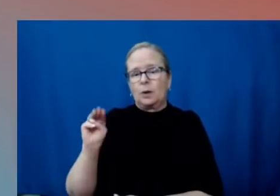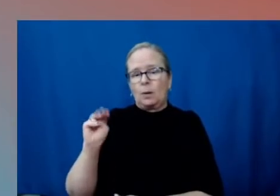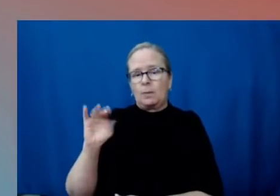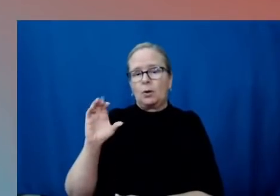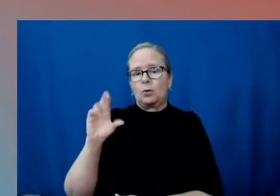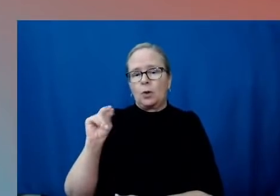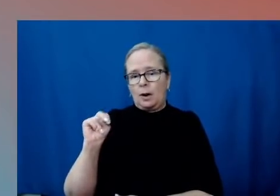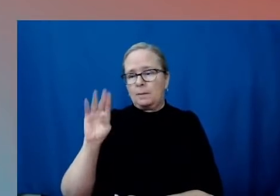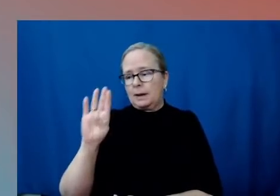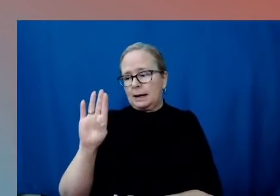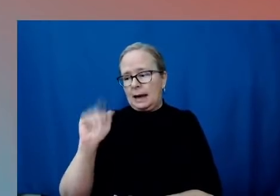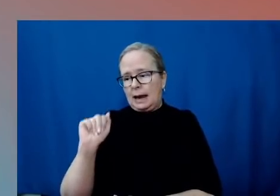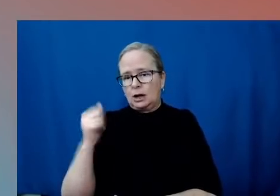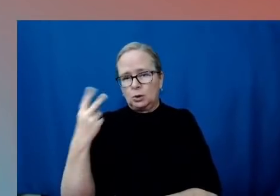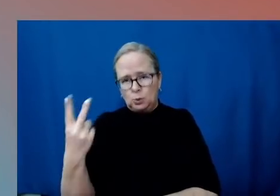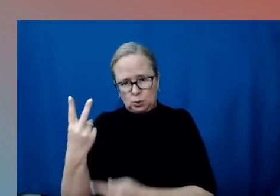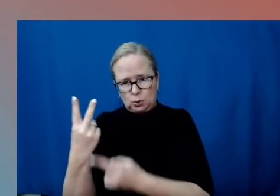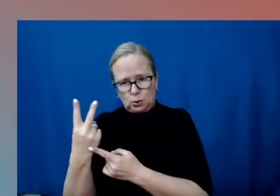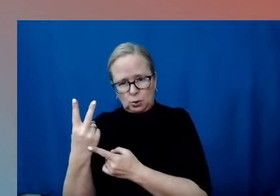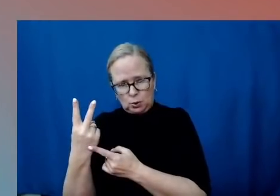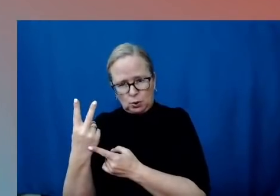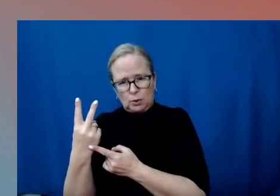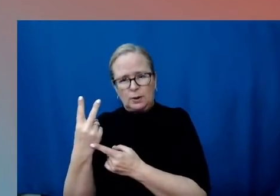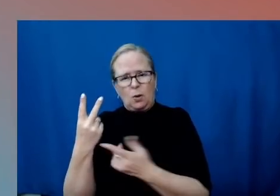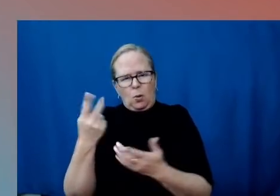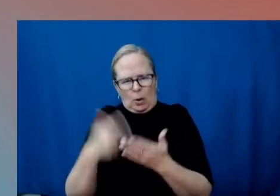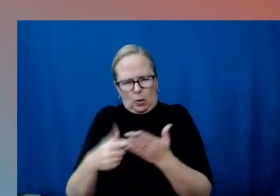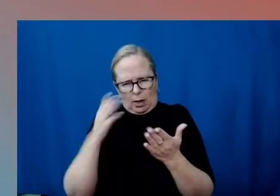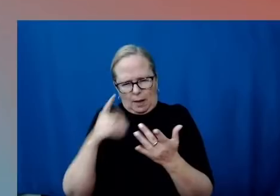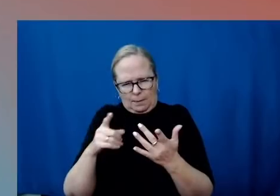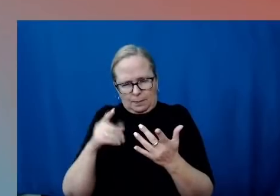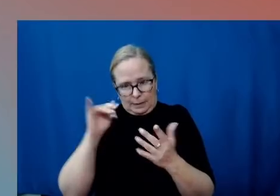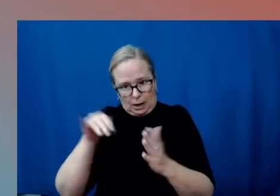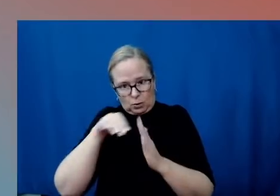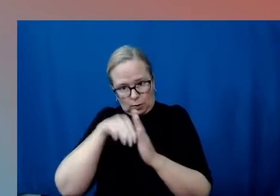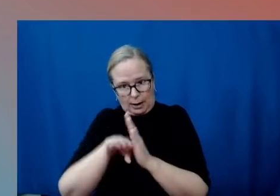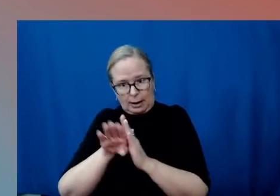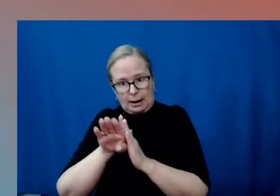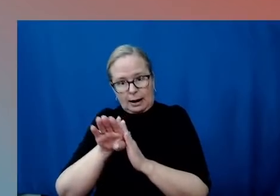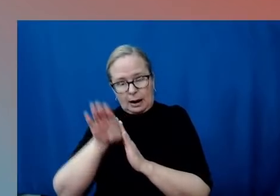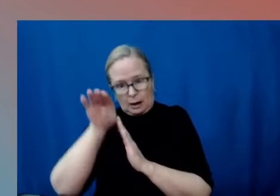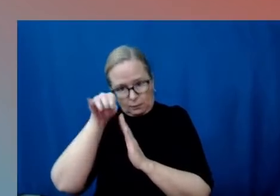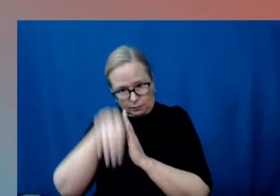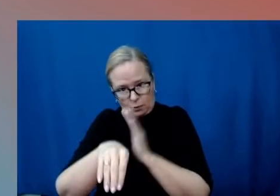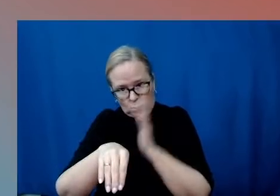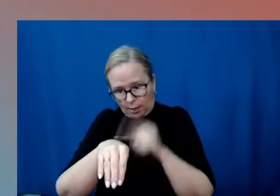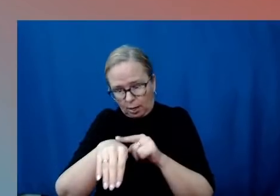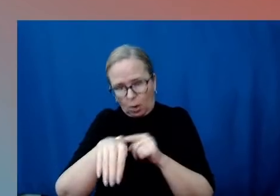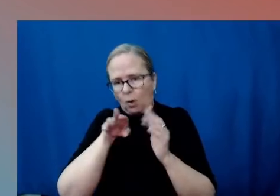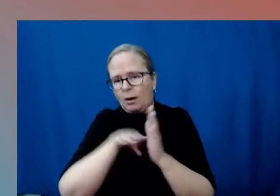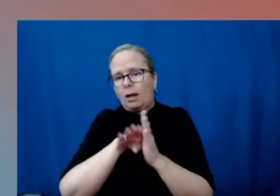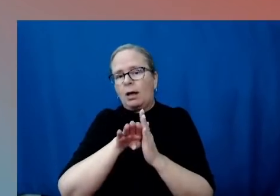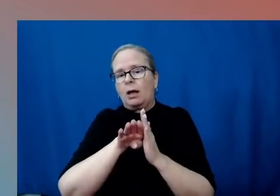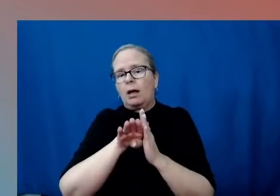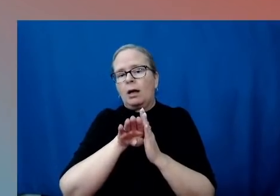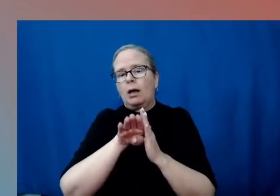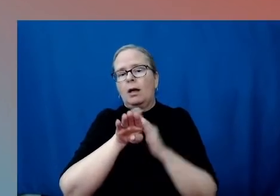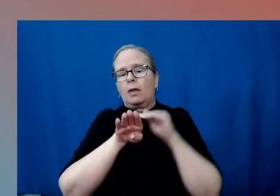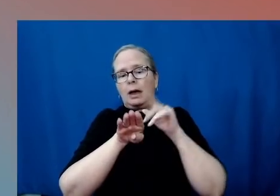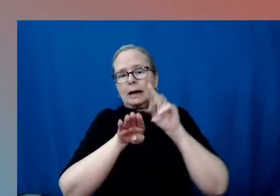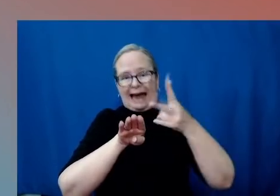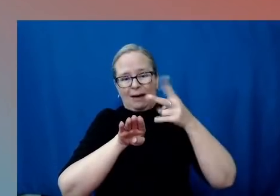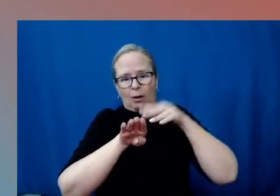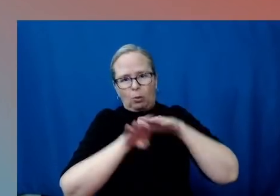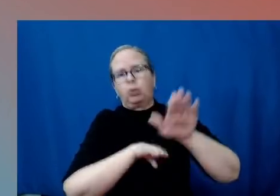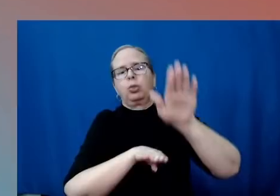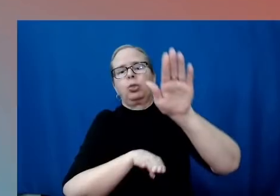when this wave really will go down, whether it will be just small hump and BA2 will take over in a moment. That's what